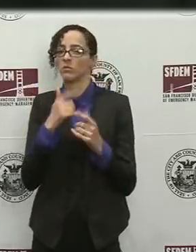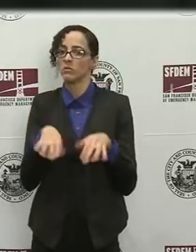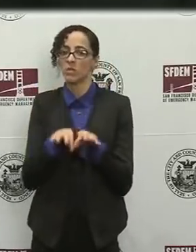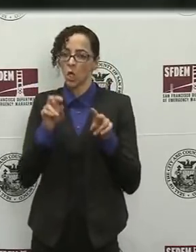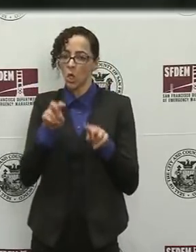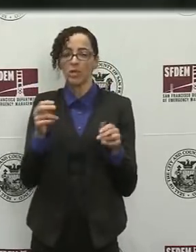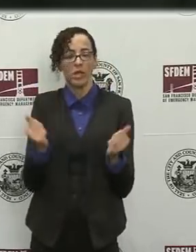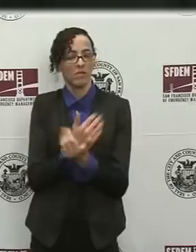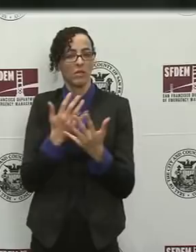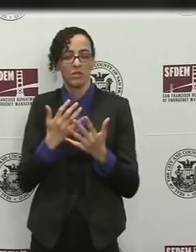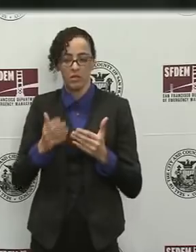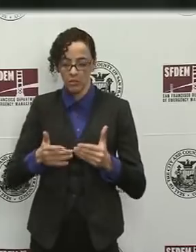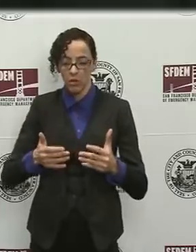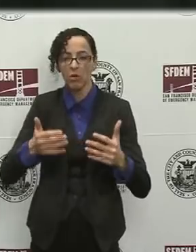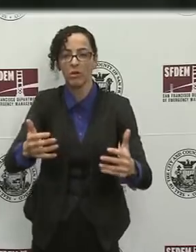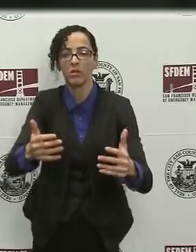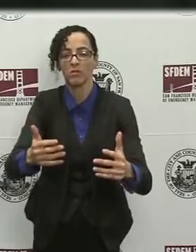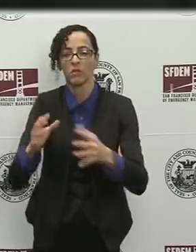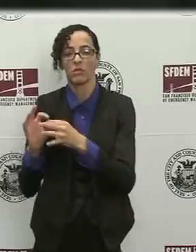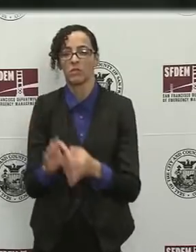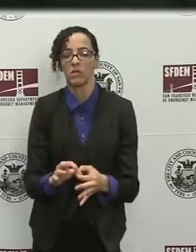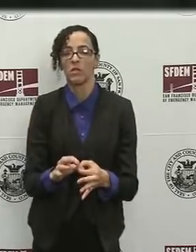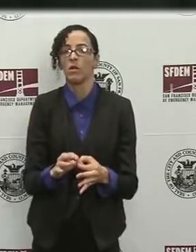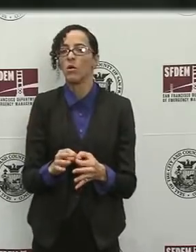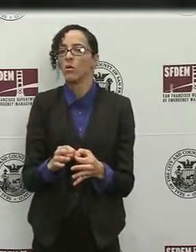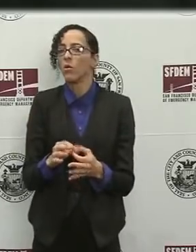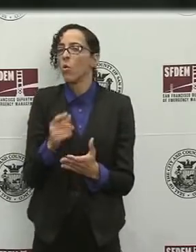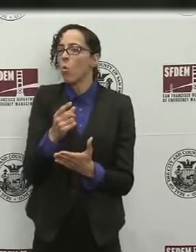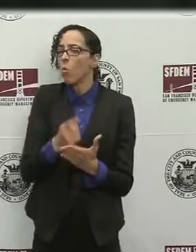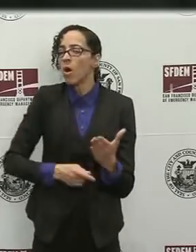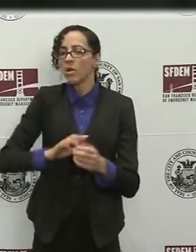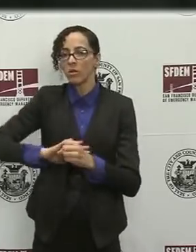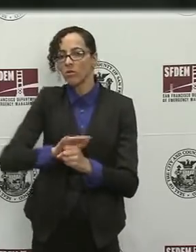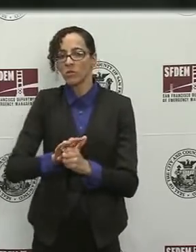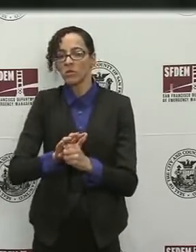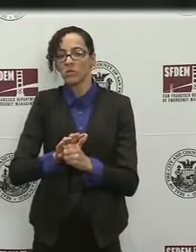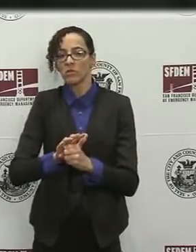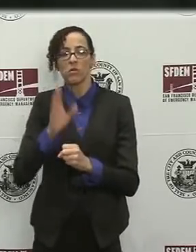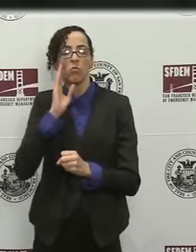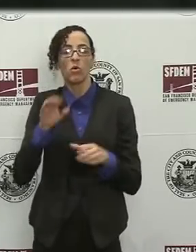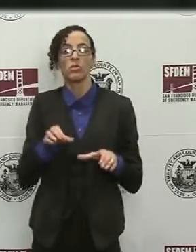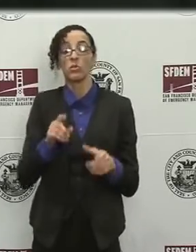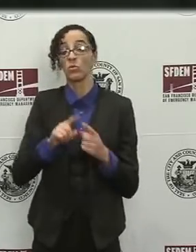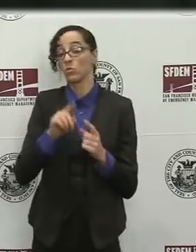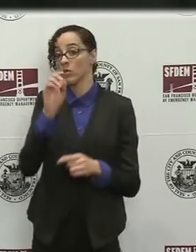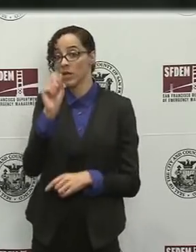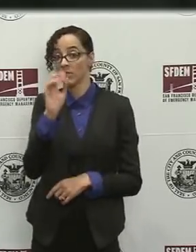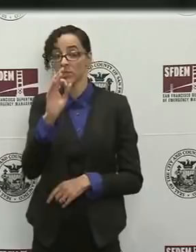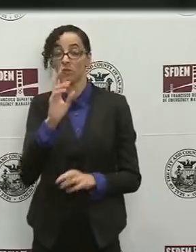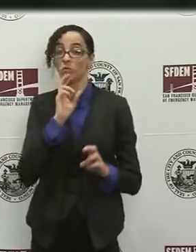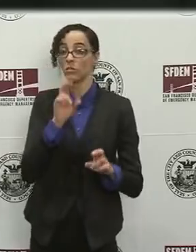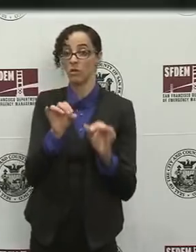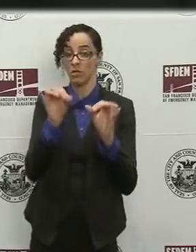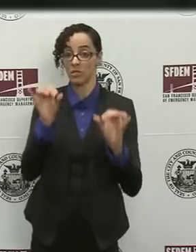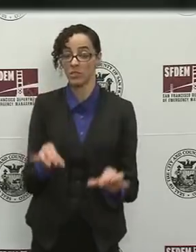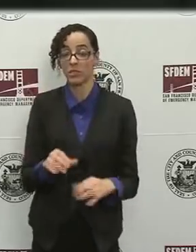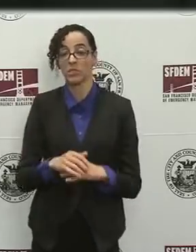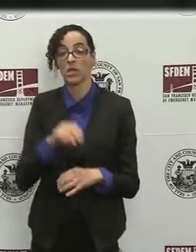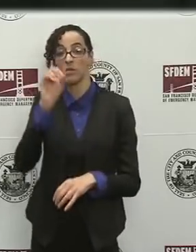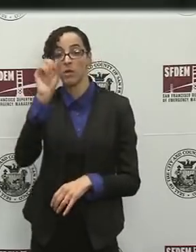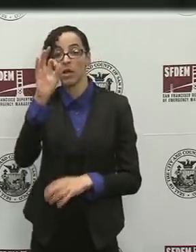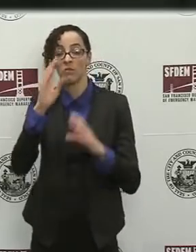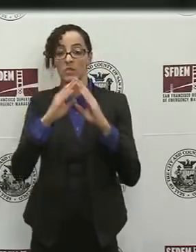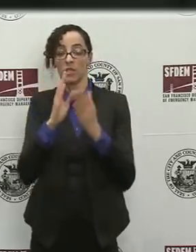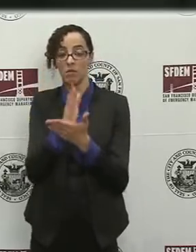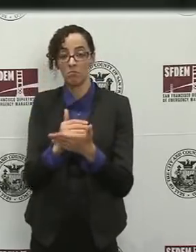in the context of what the coronavirus will do to the city's response system, to the city's budget, as the mayor